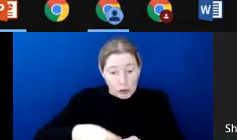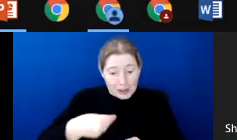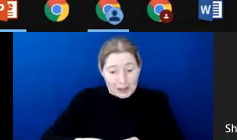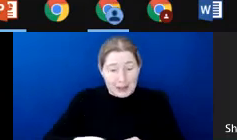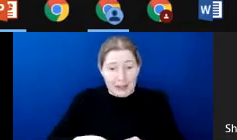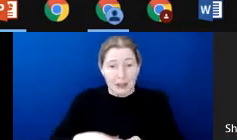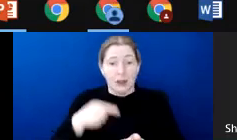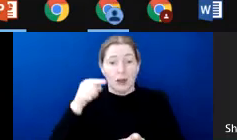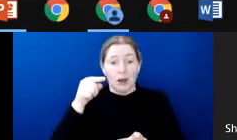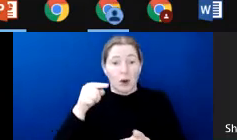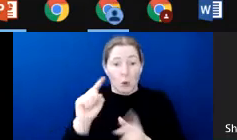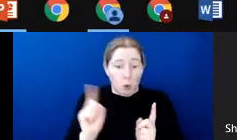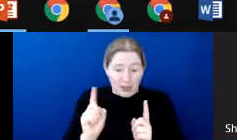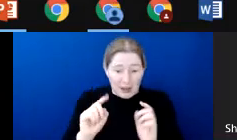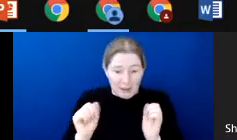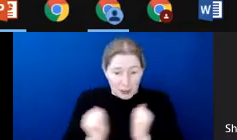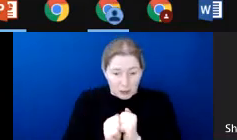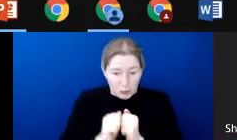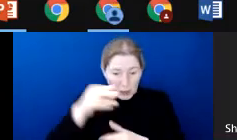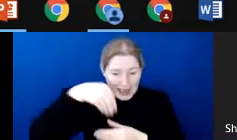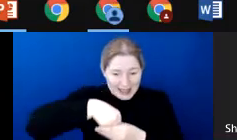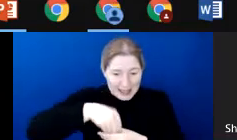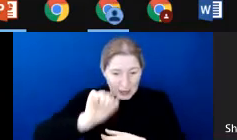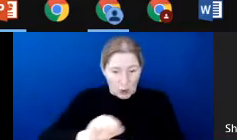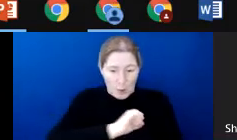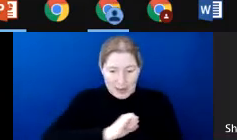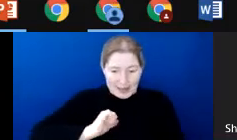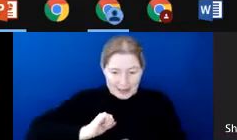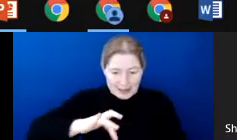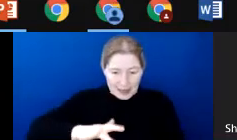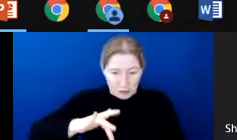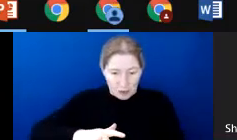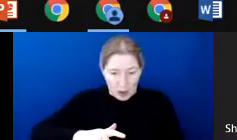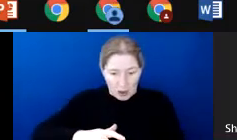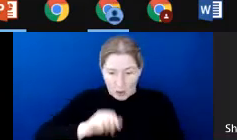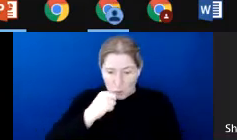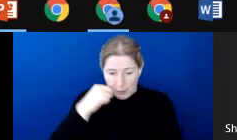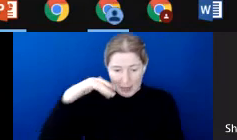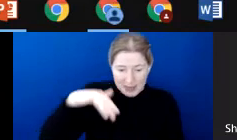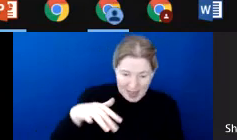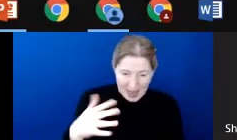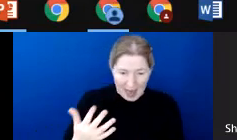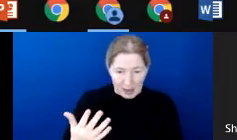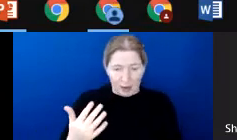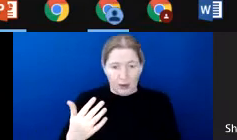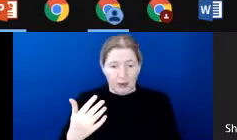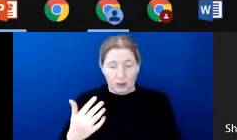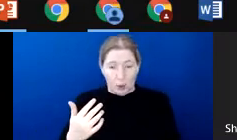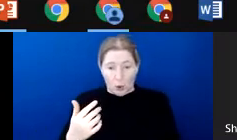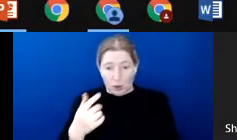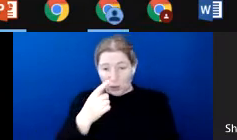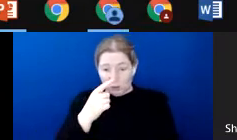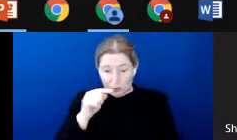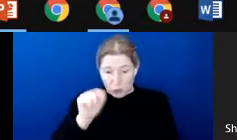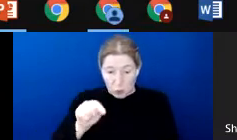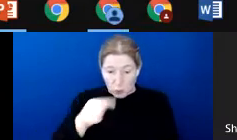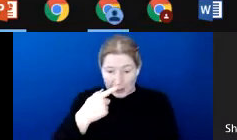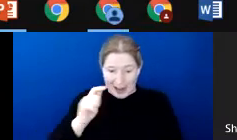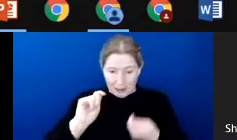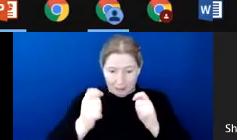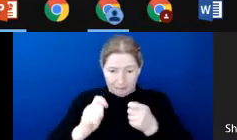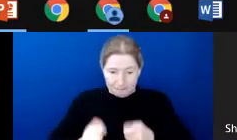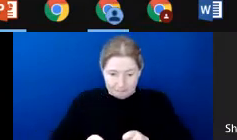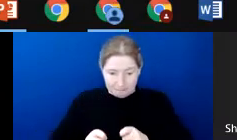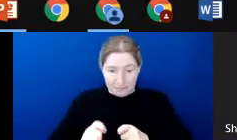inside your Business Central, so they will be visible here. And again, you can, as a user, you can define